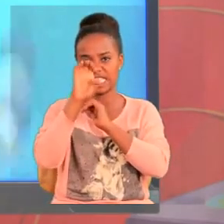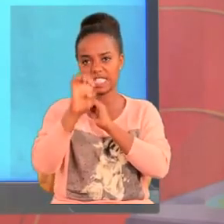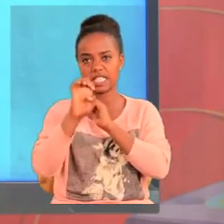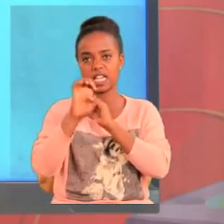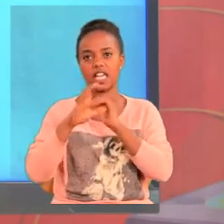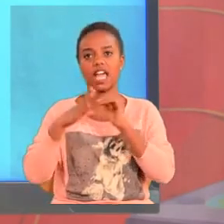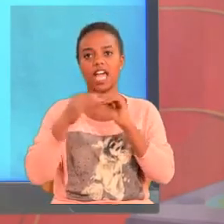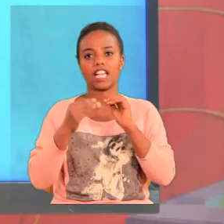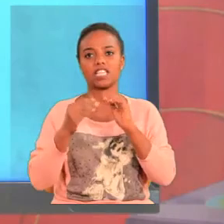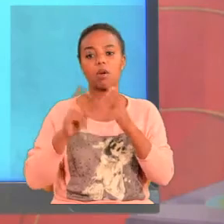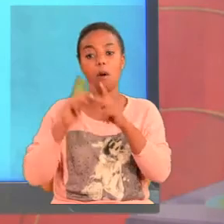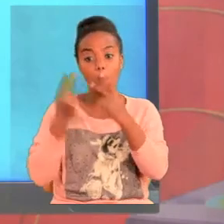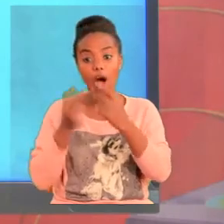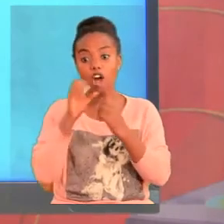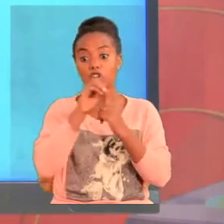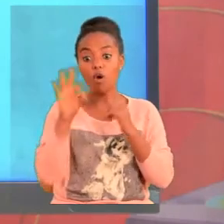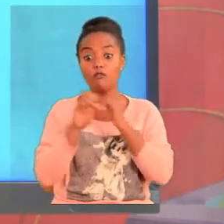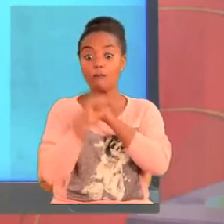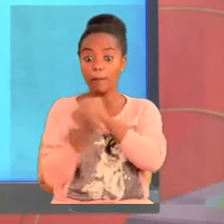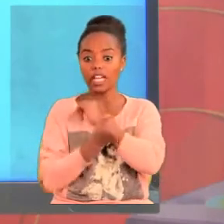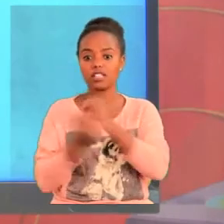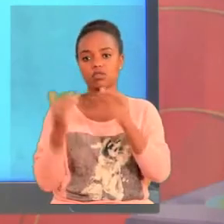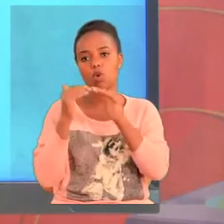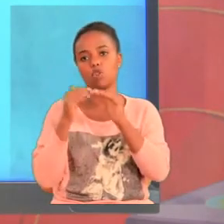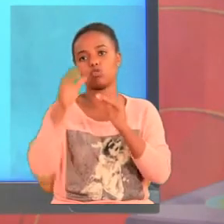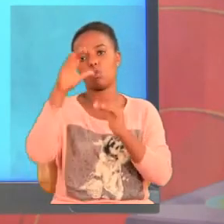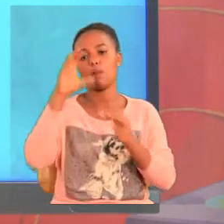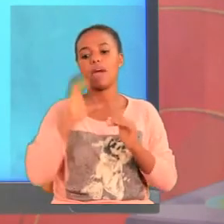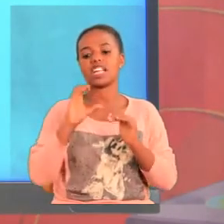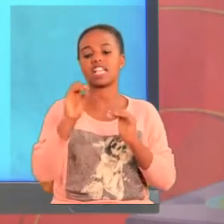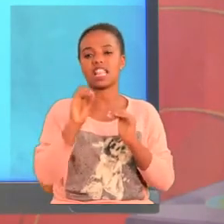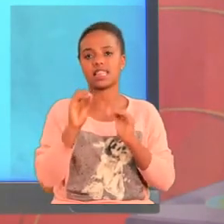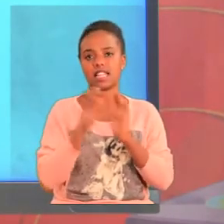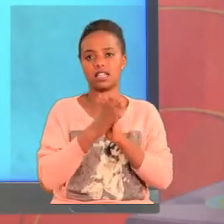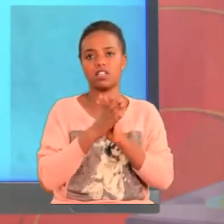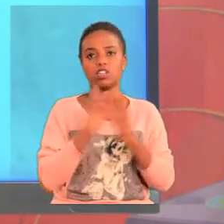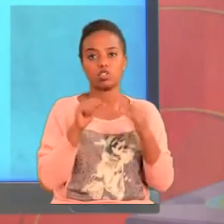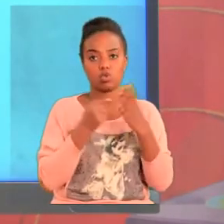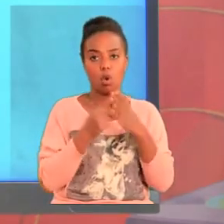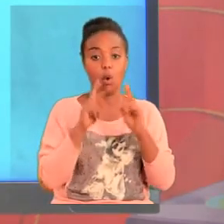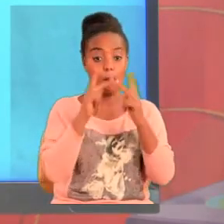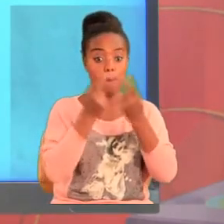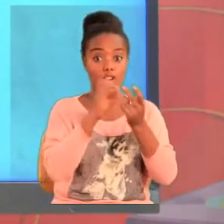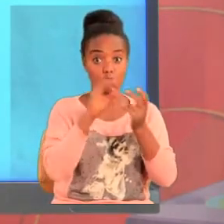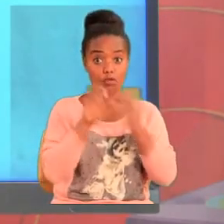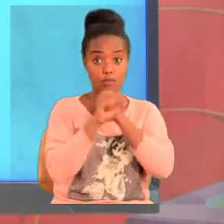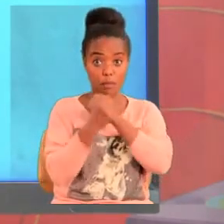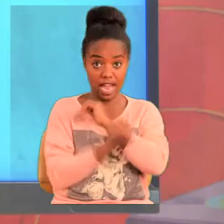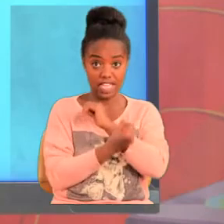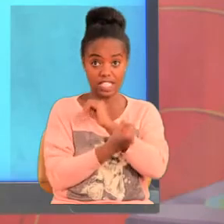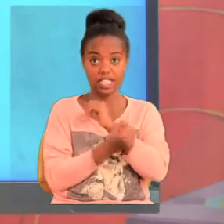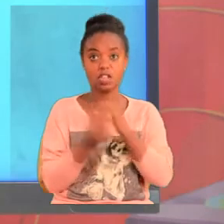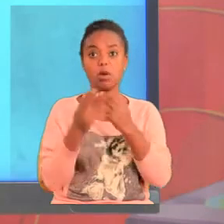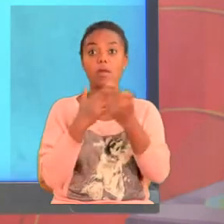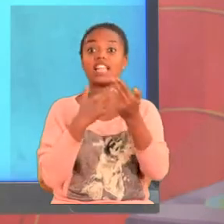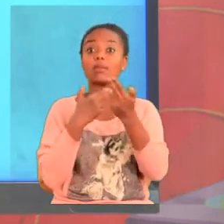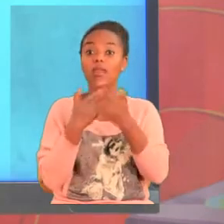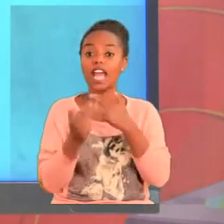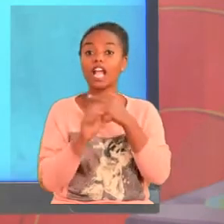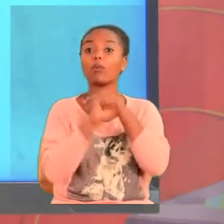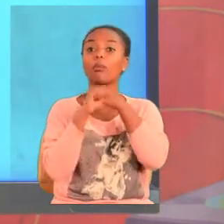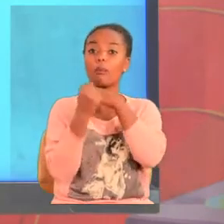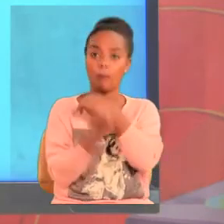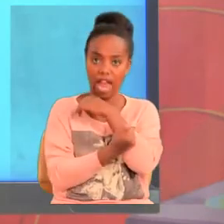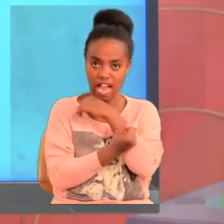of the base is, it is percentage. Therefore here percentage is the part of the base which is obtained by multiplying the